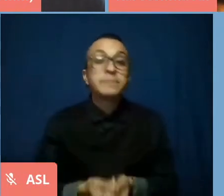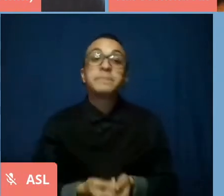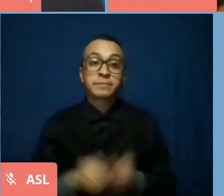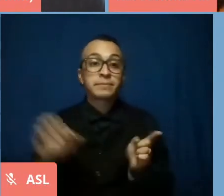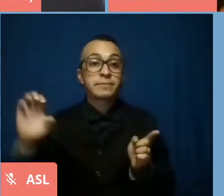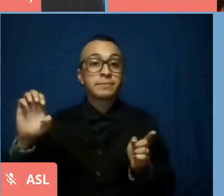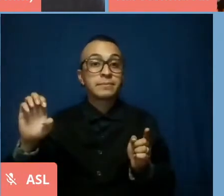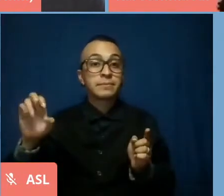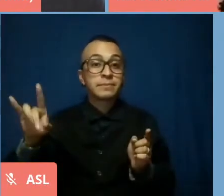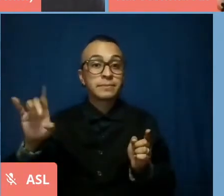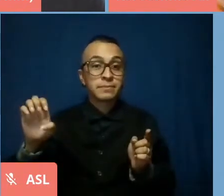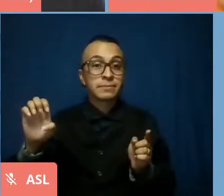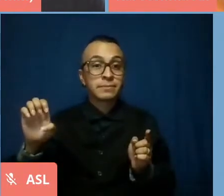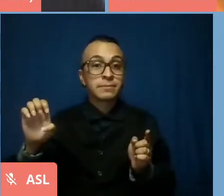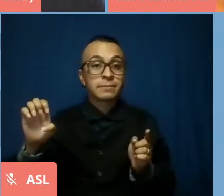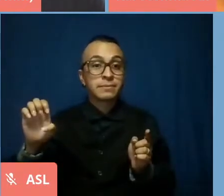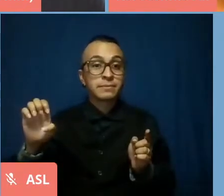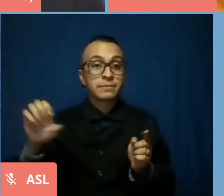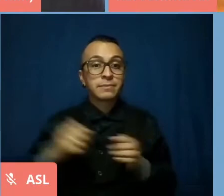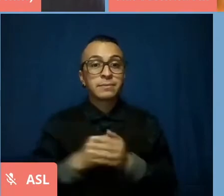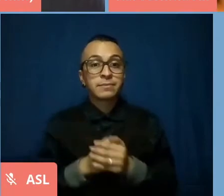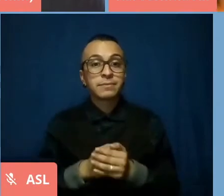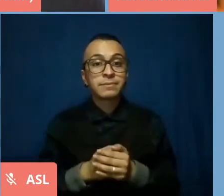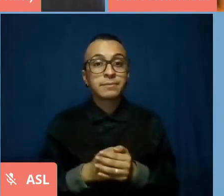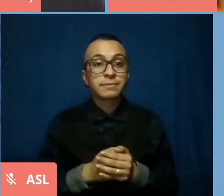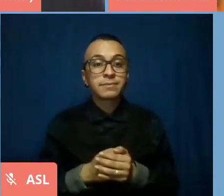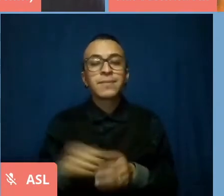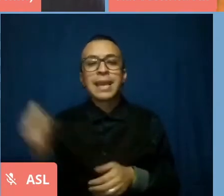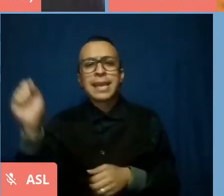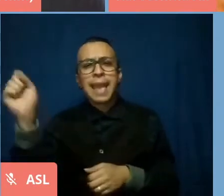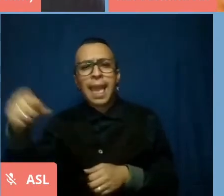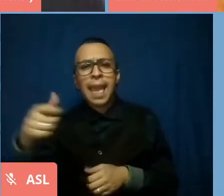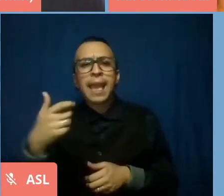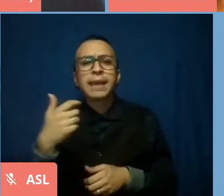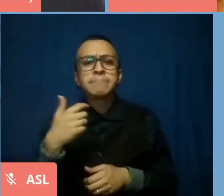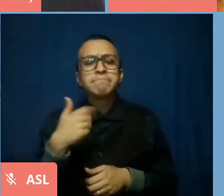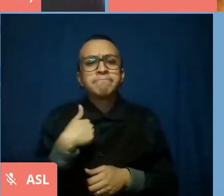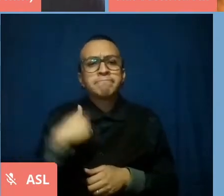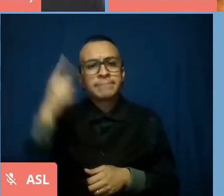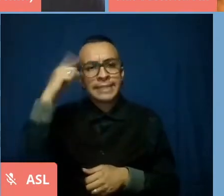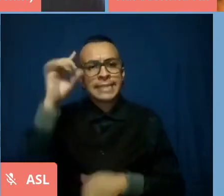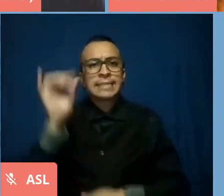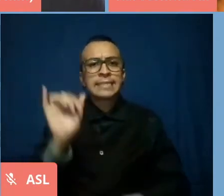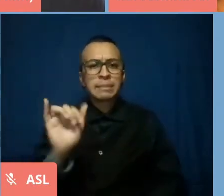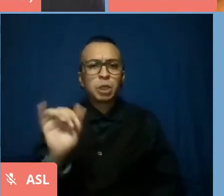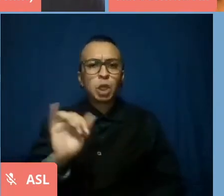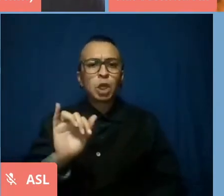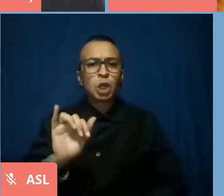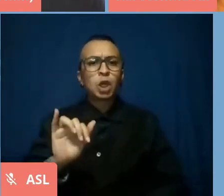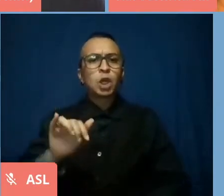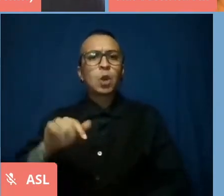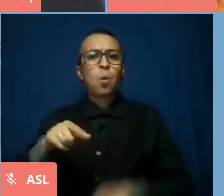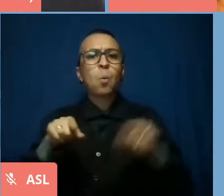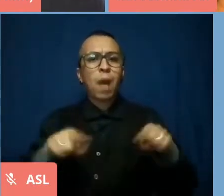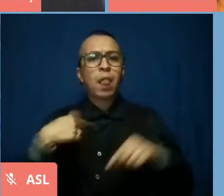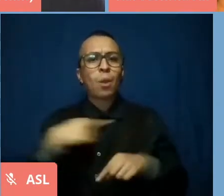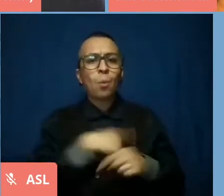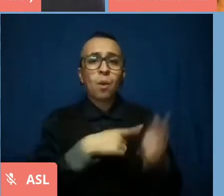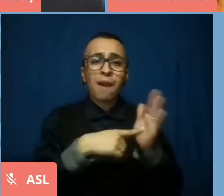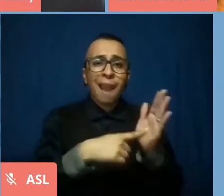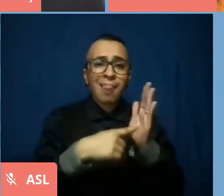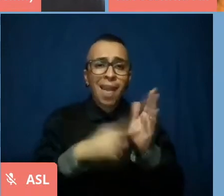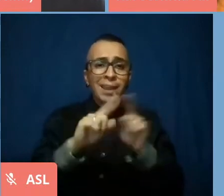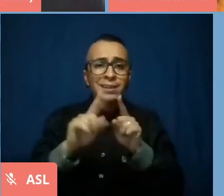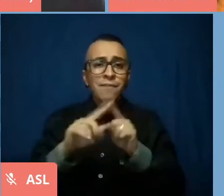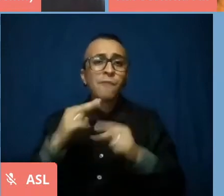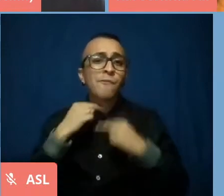Edie, how about you? Yeah, I think a similar thought that while we're highlighting these voices, that